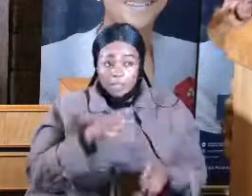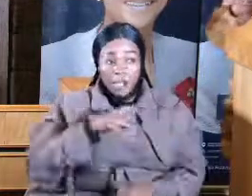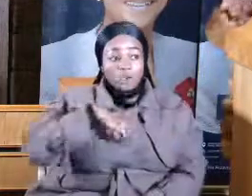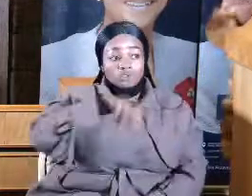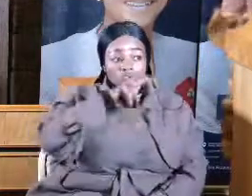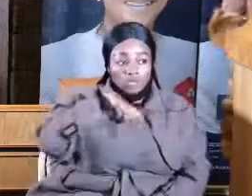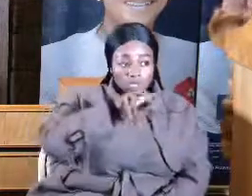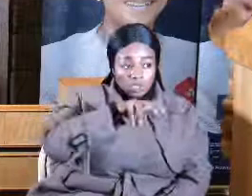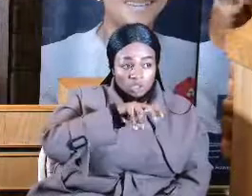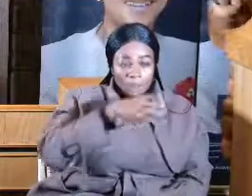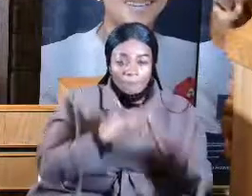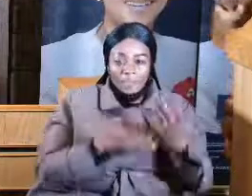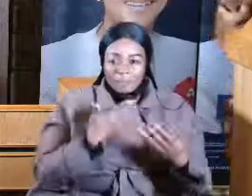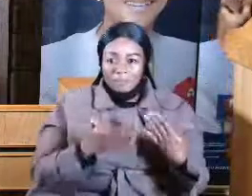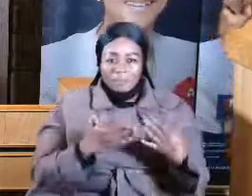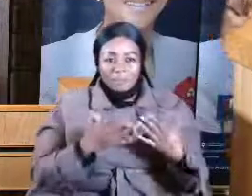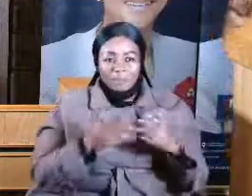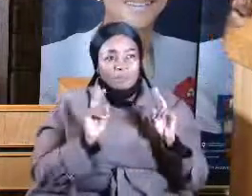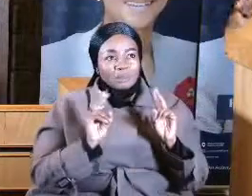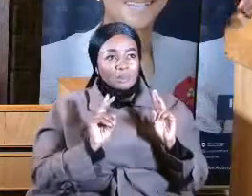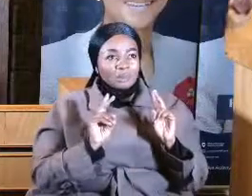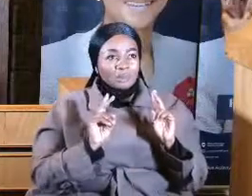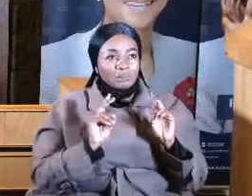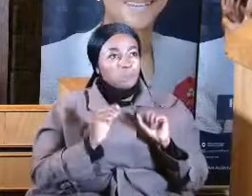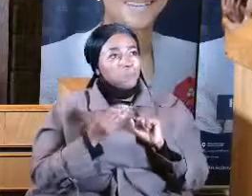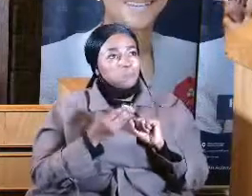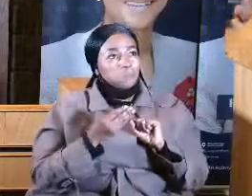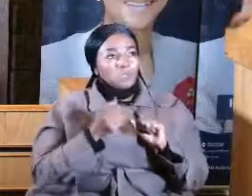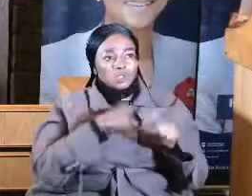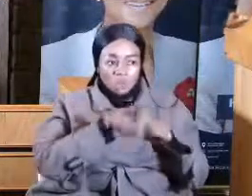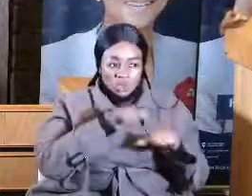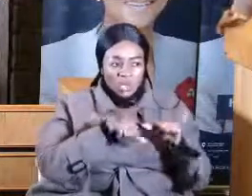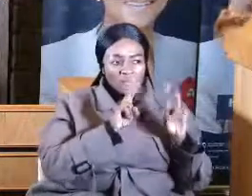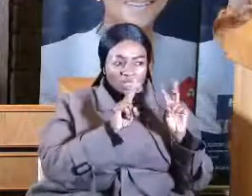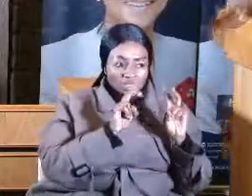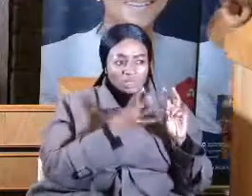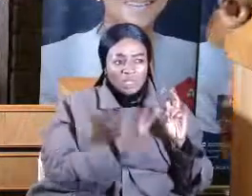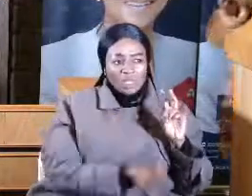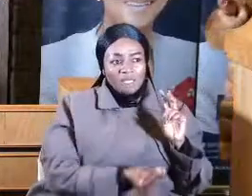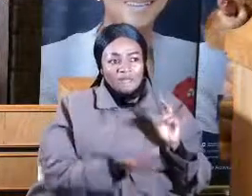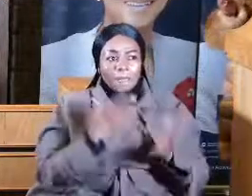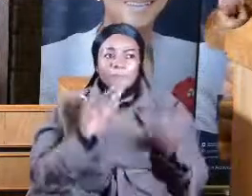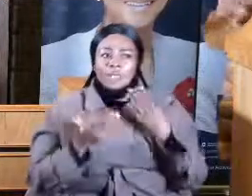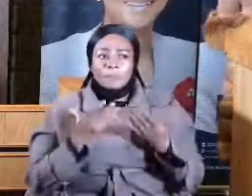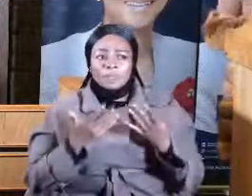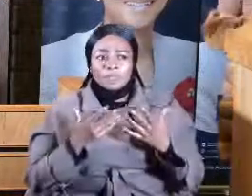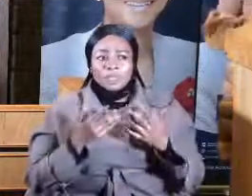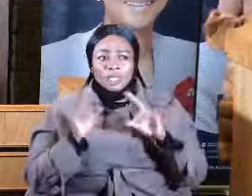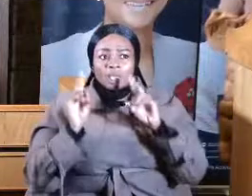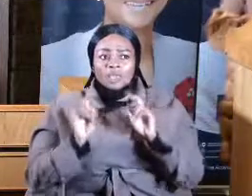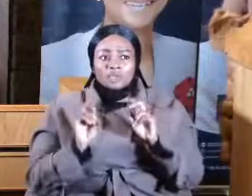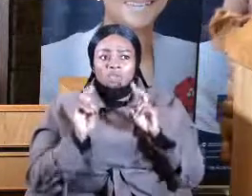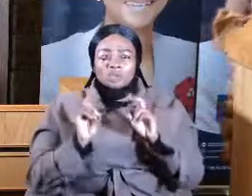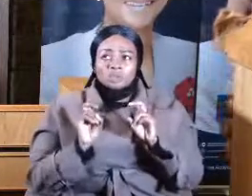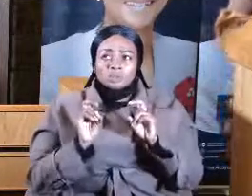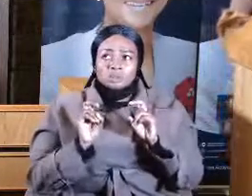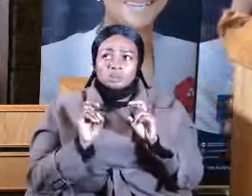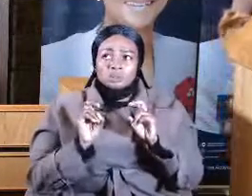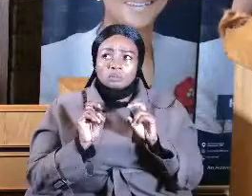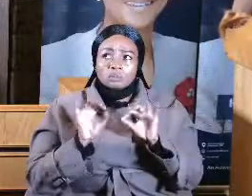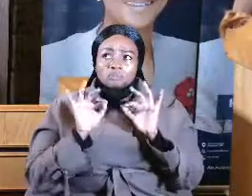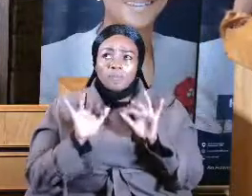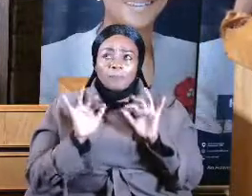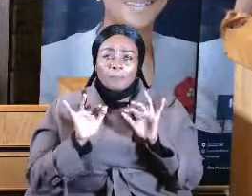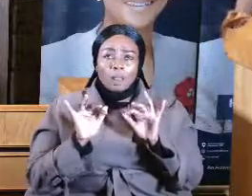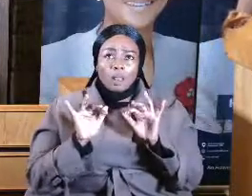there are issues of social, there are social issues. You could find the issues of people without,